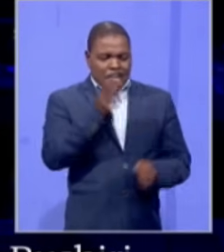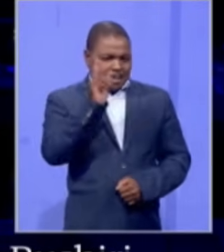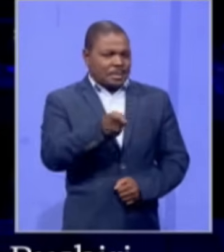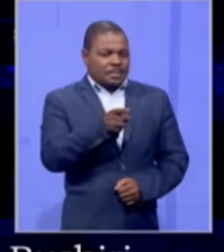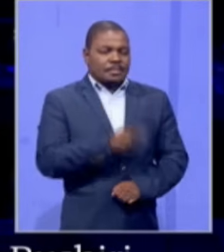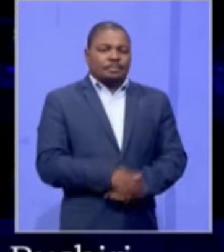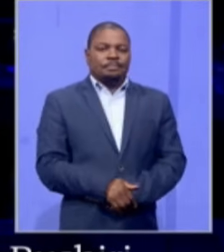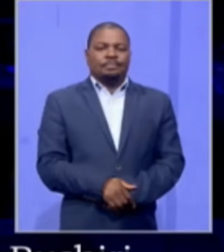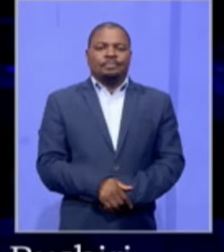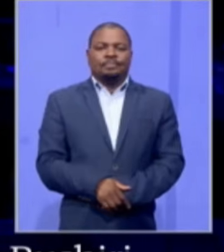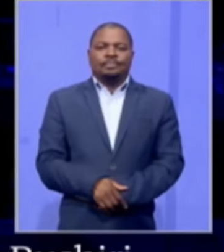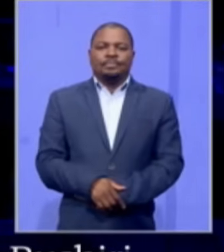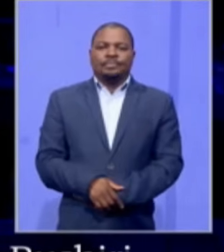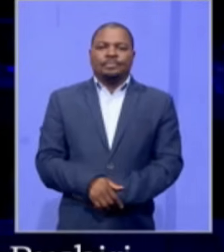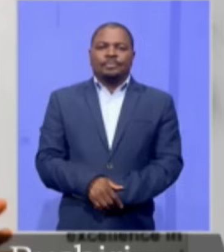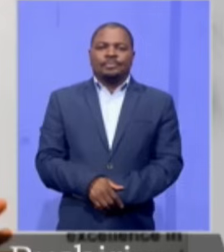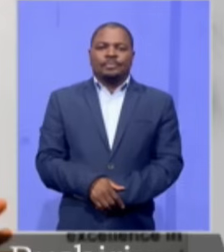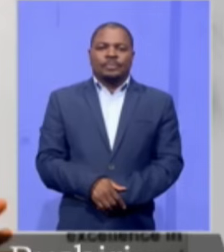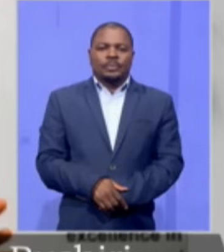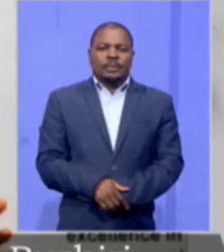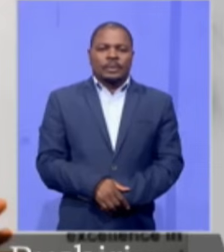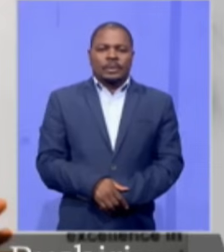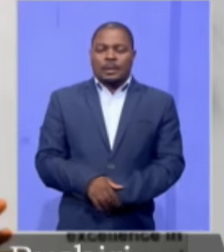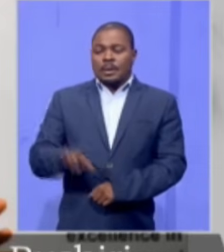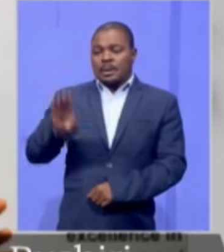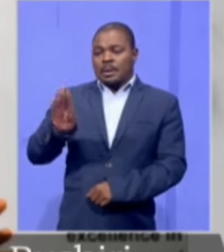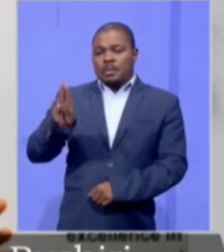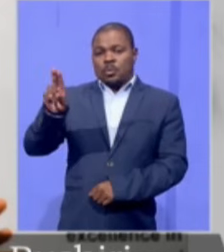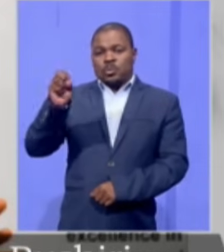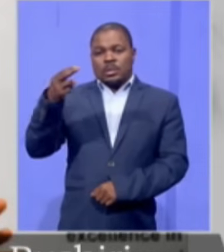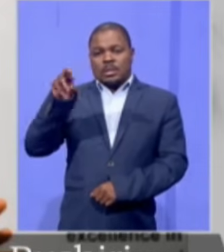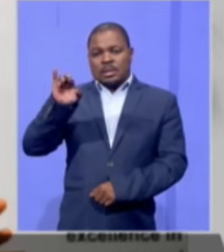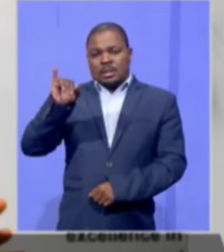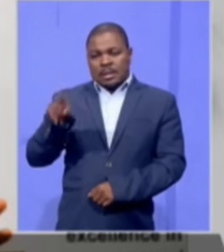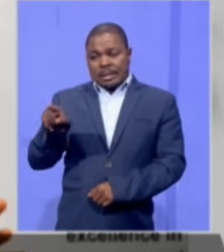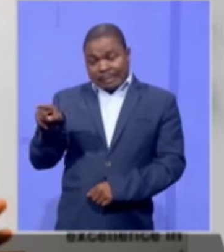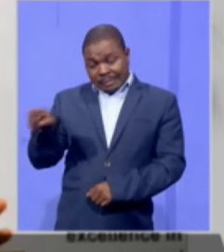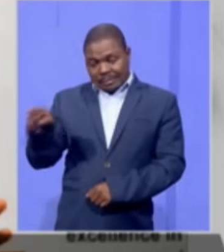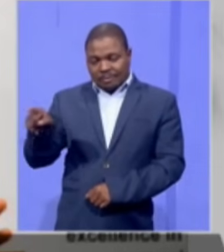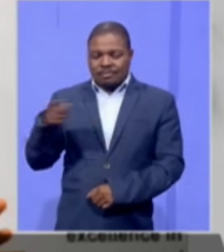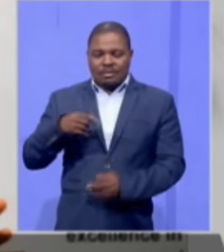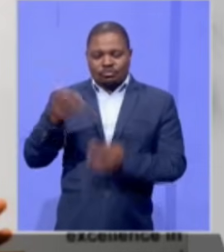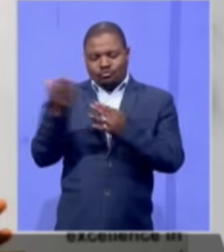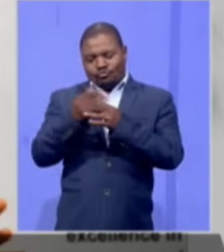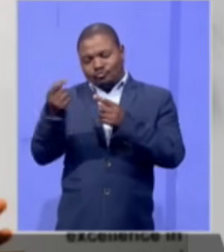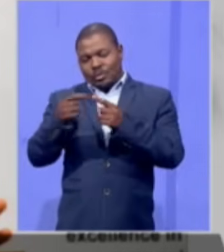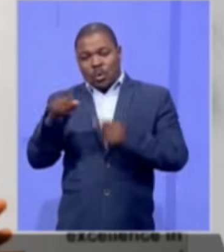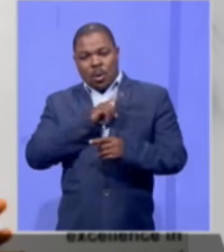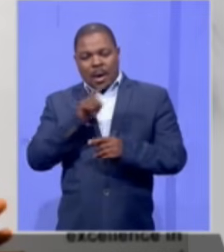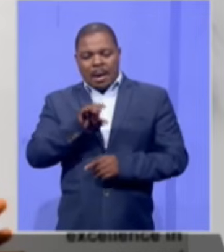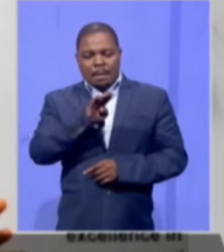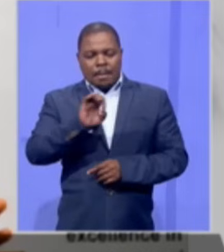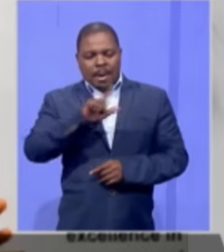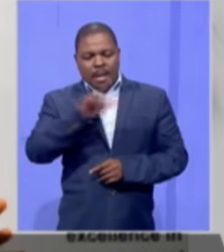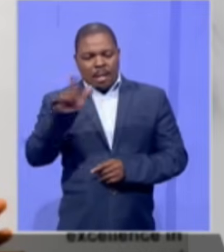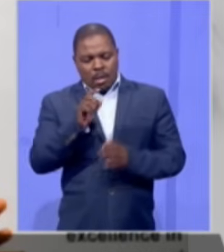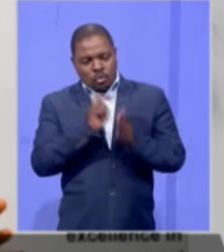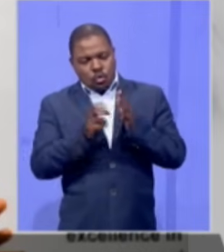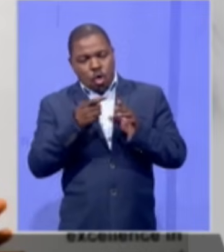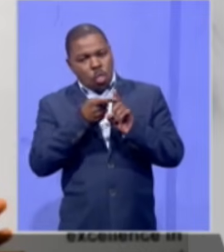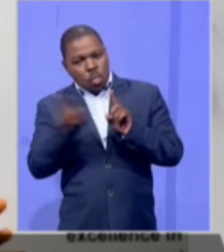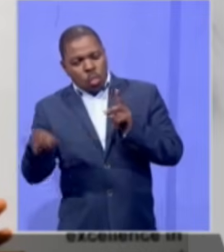bona. The Bushiris face various charges including violating bail conditions, contraventions of financial and